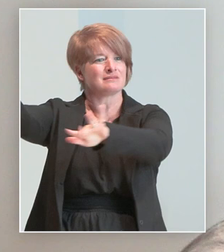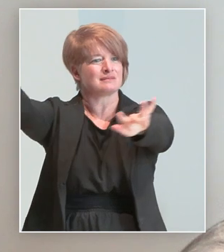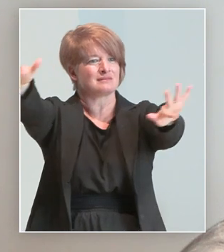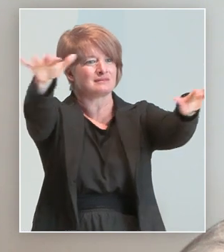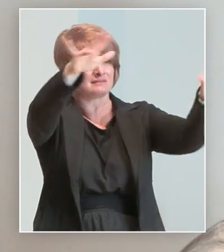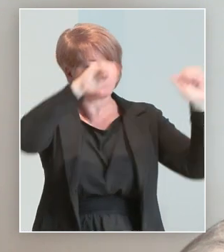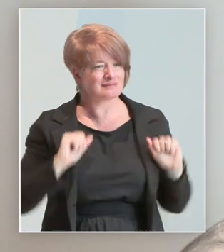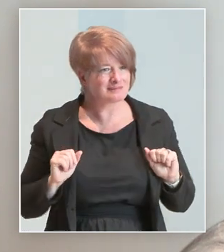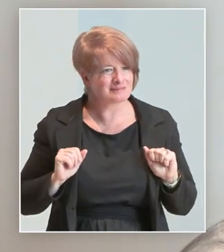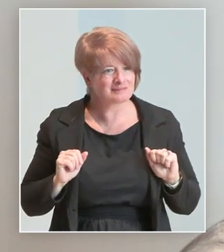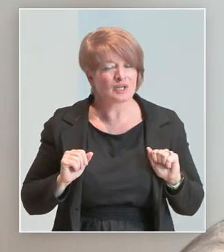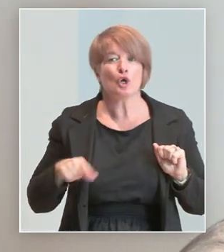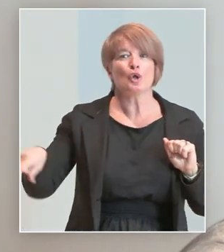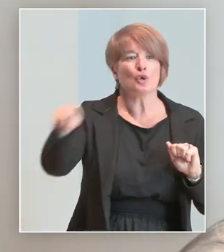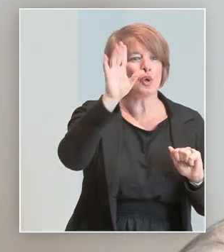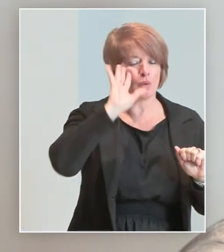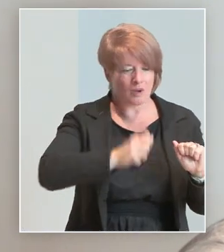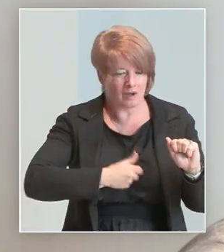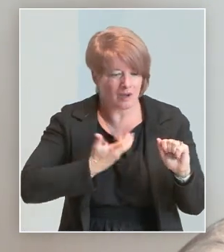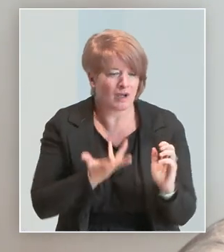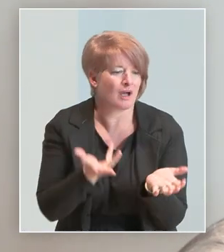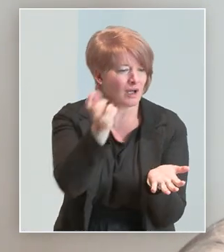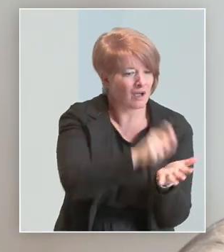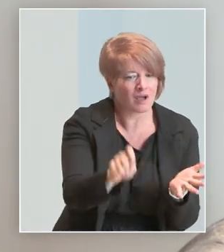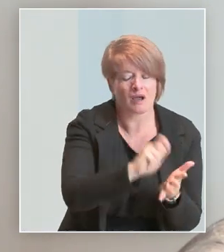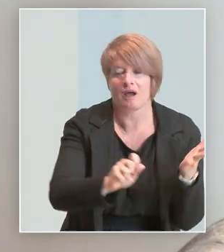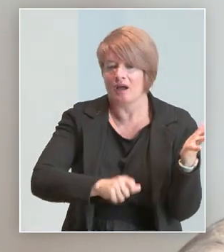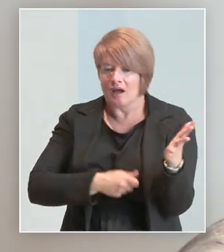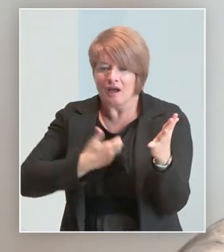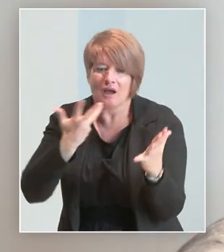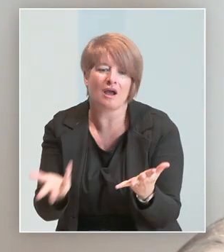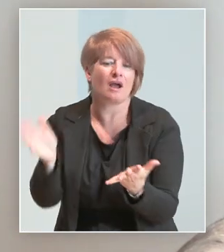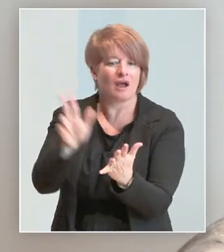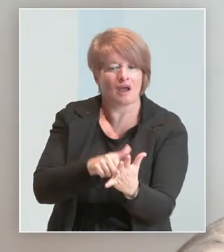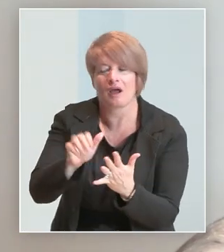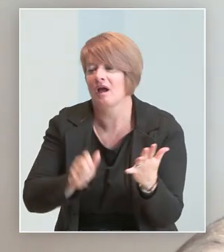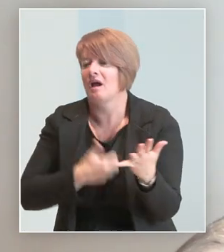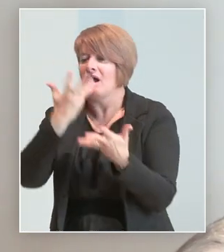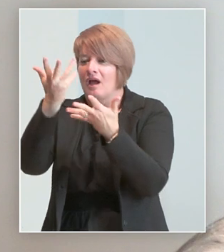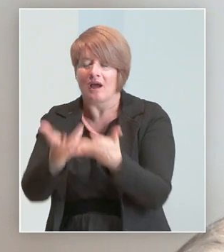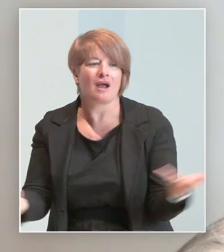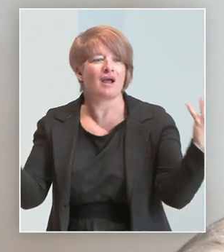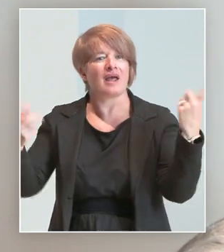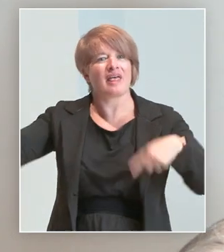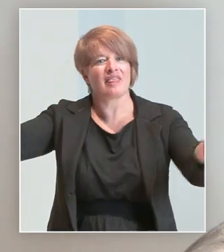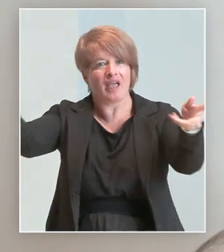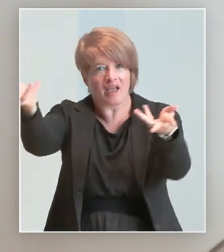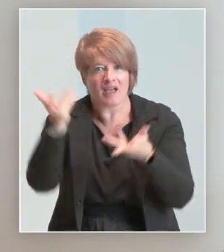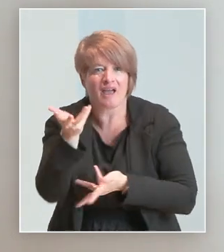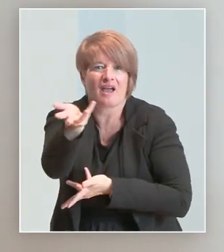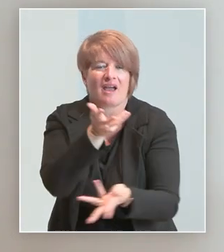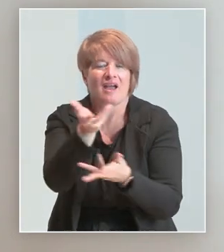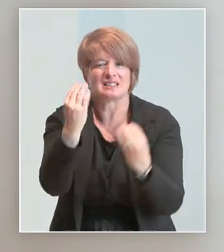them on canvas that can be archival paper, honor with page. They saw, they came, they taught